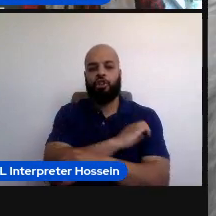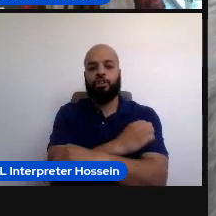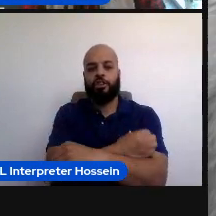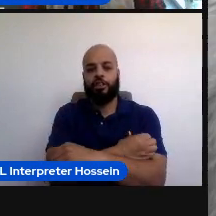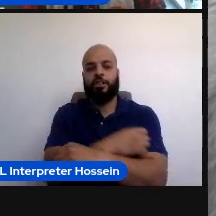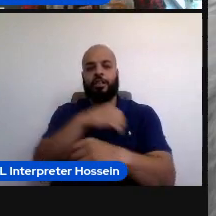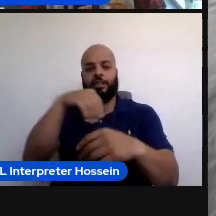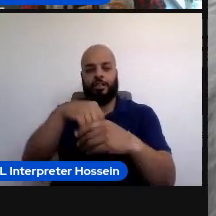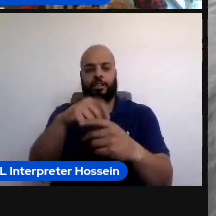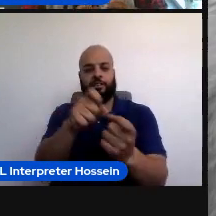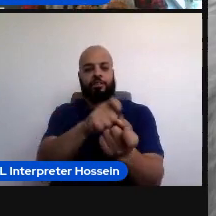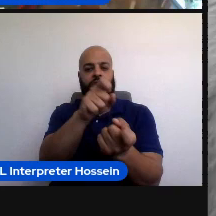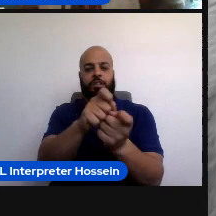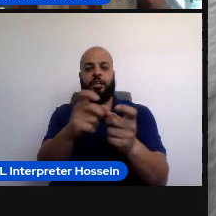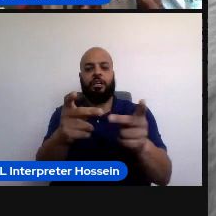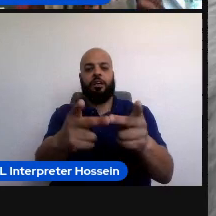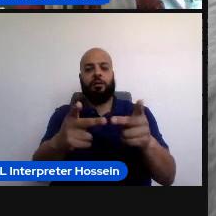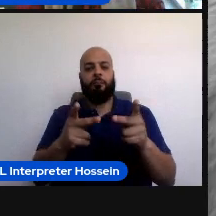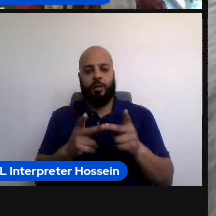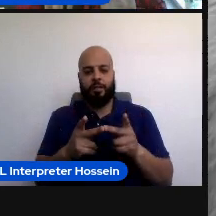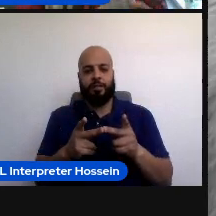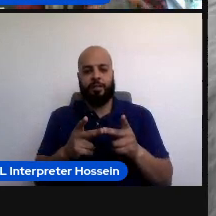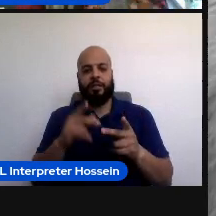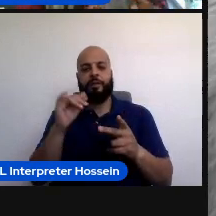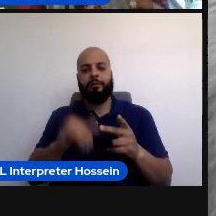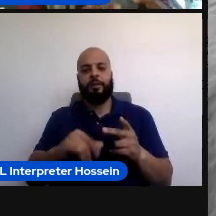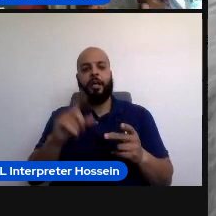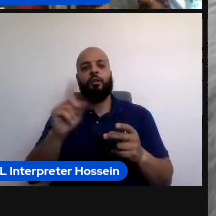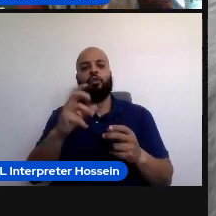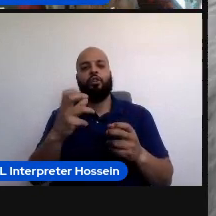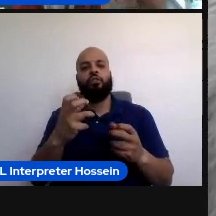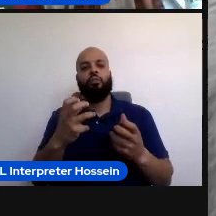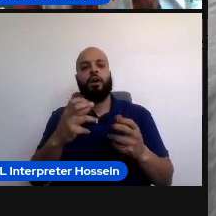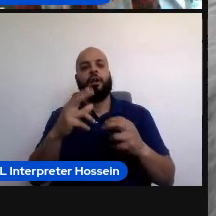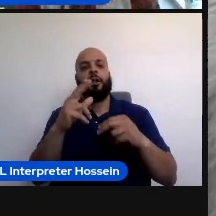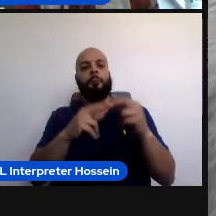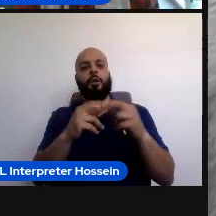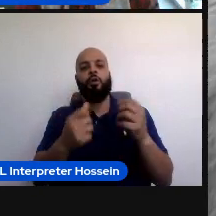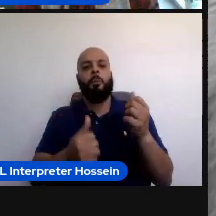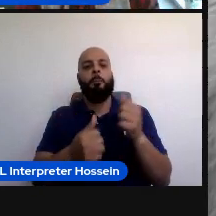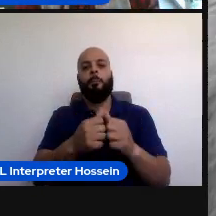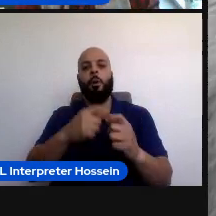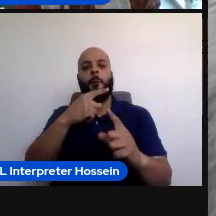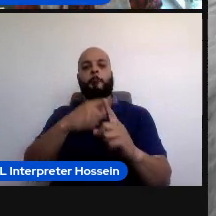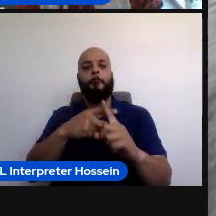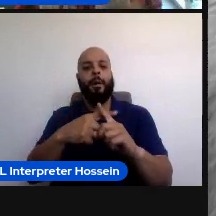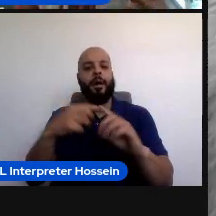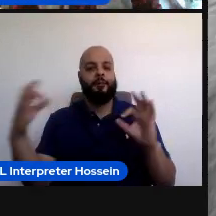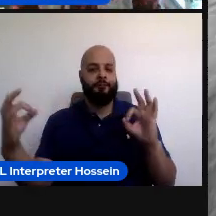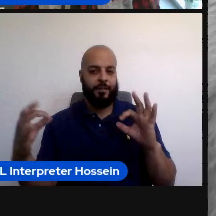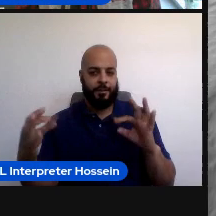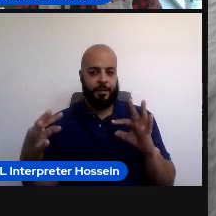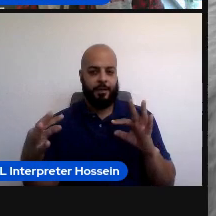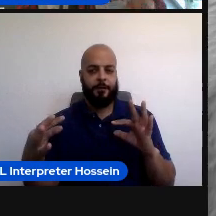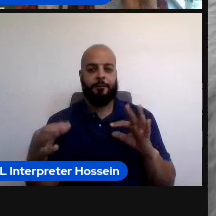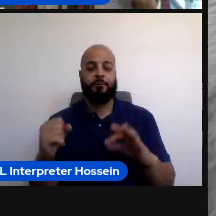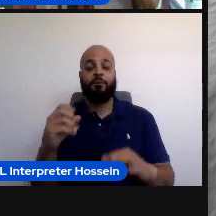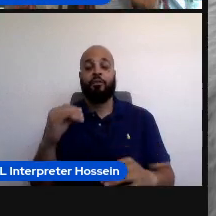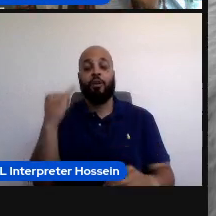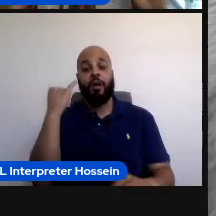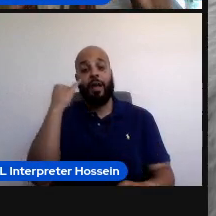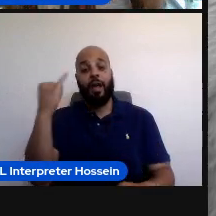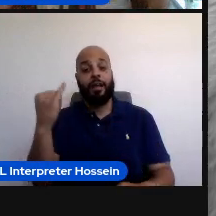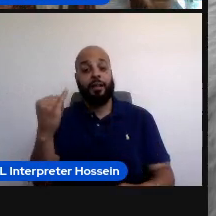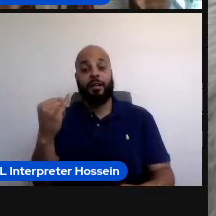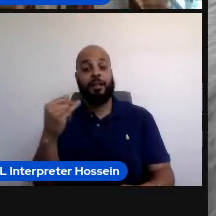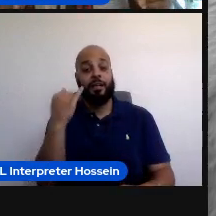you want to kind of build the most positive feedback, so to speak. And so the idea is that if you